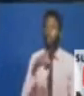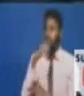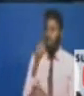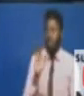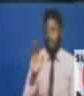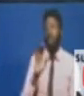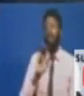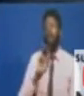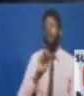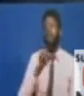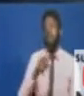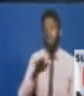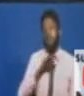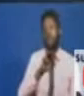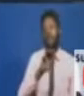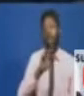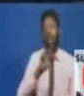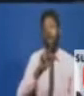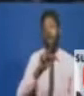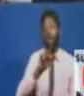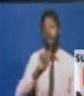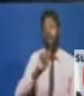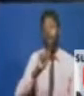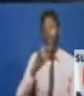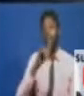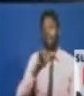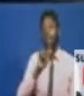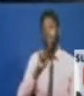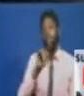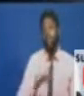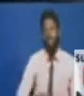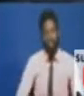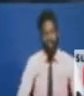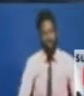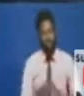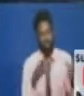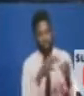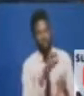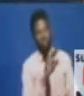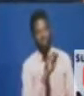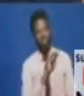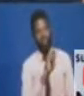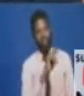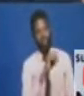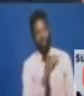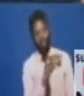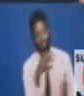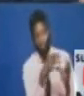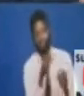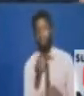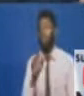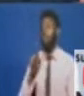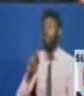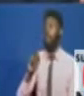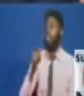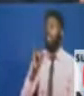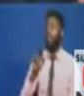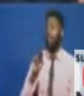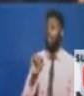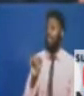Matungulu, Kadhiani, or Matungulu this side, Kadhiani this side. Now,